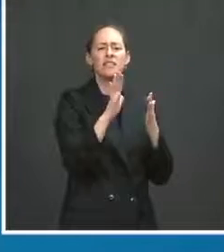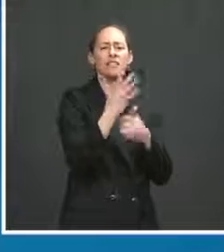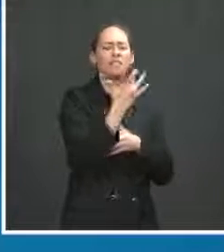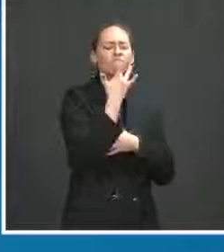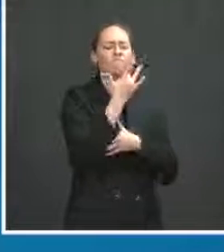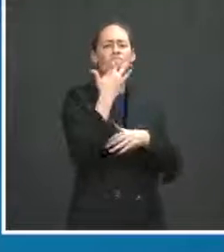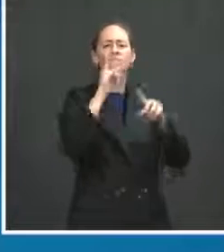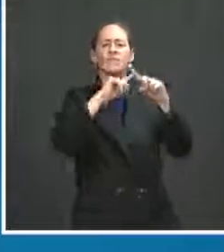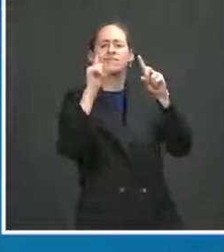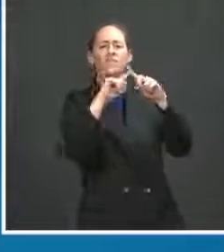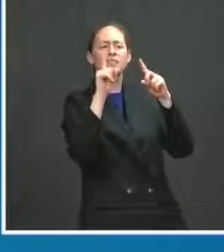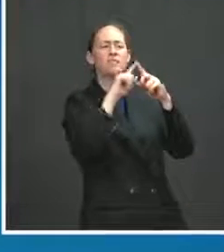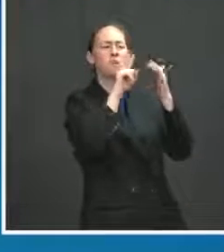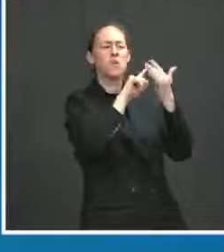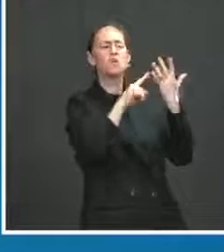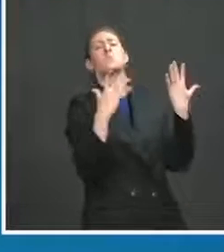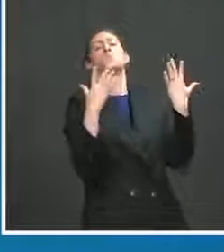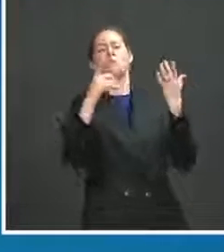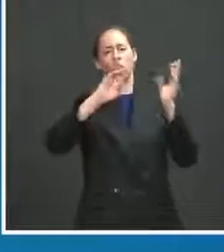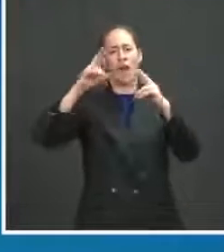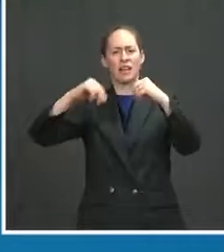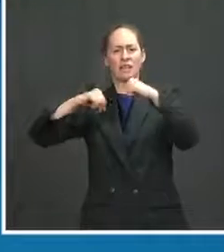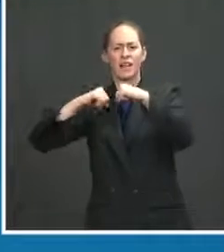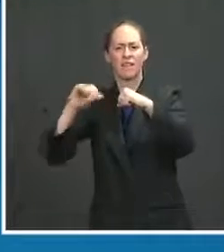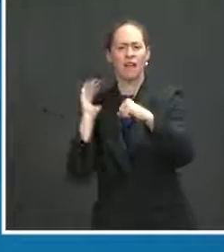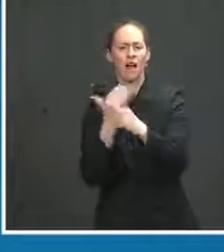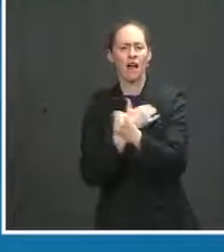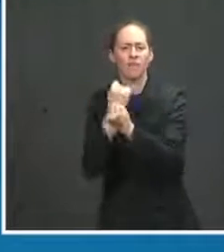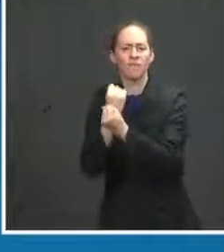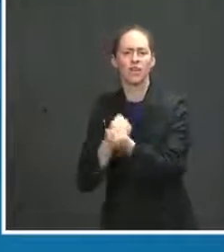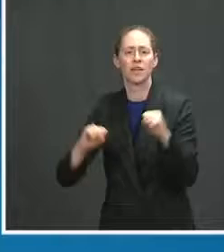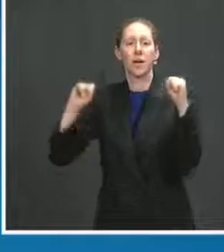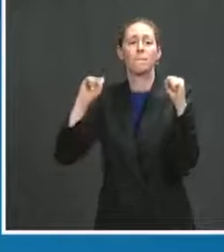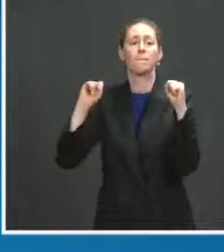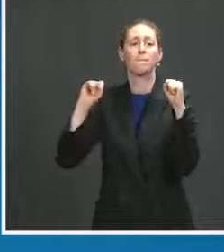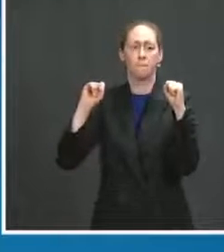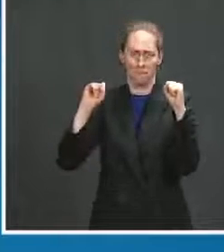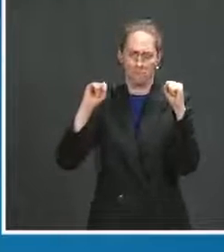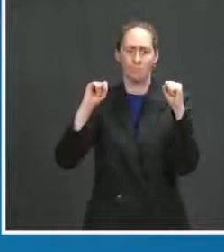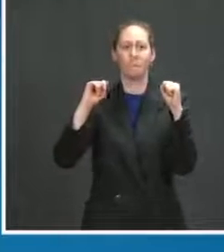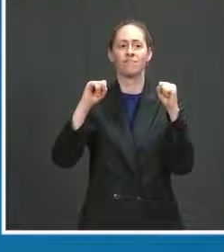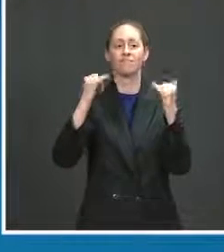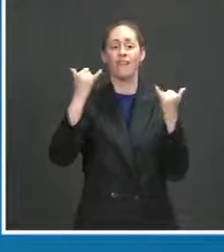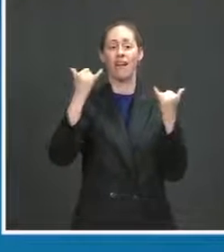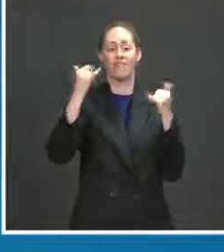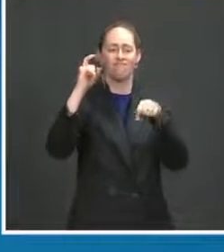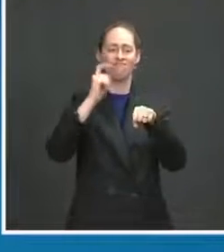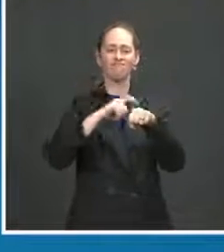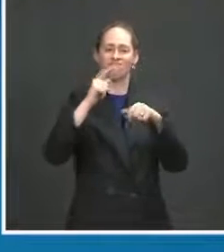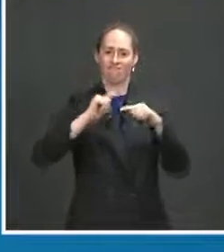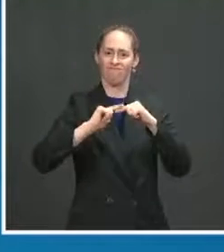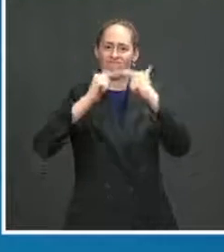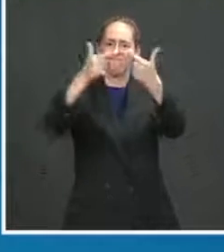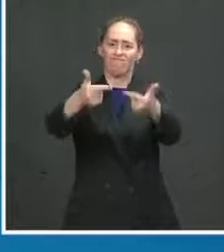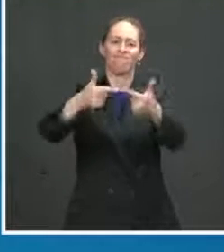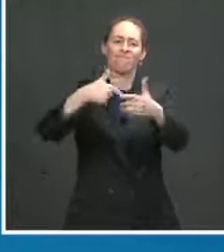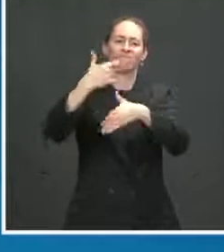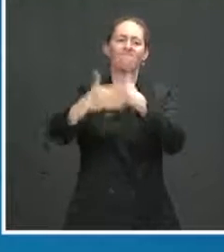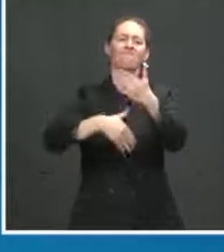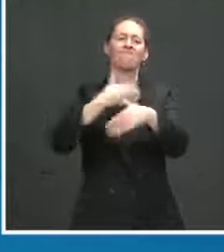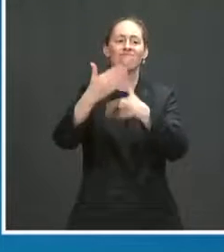freedoms. Today, you will swear to do the same. You are the